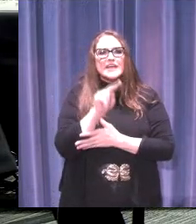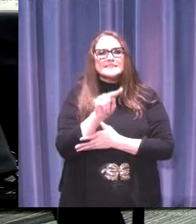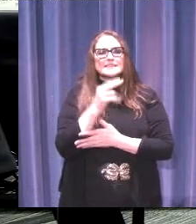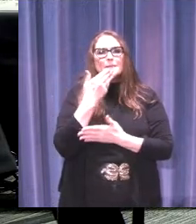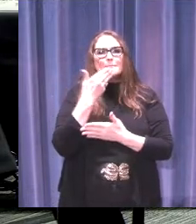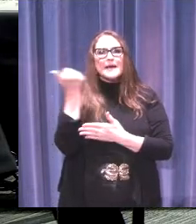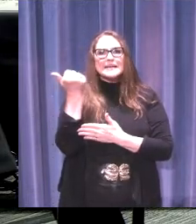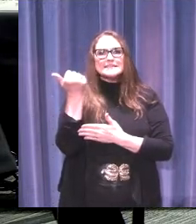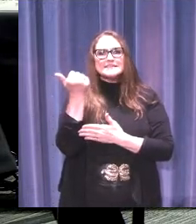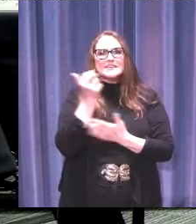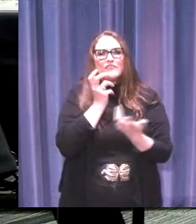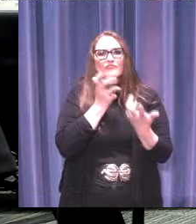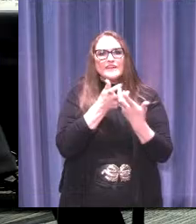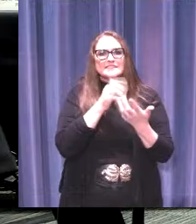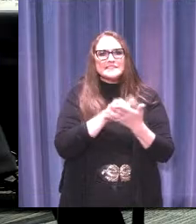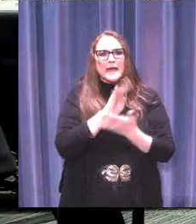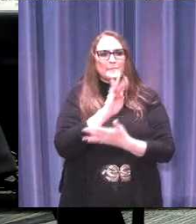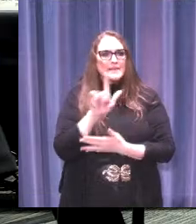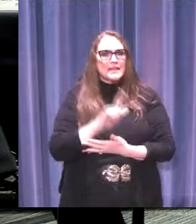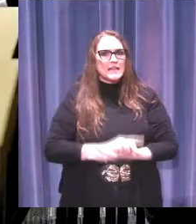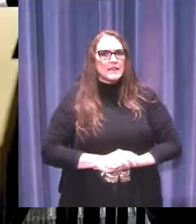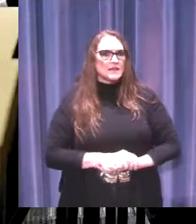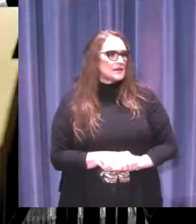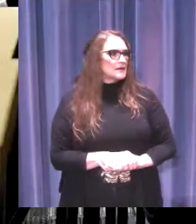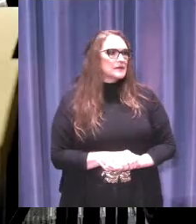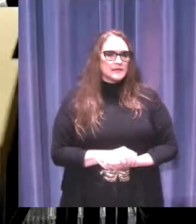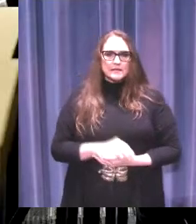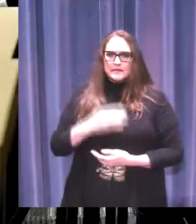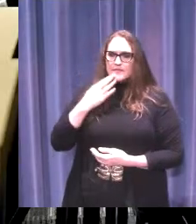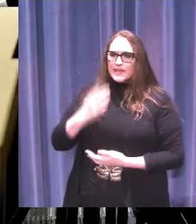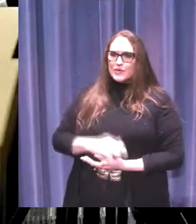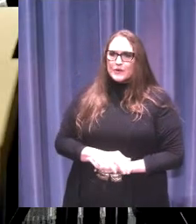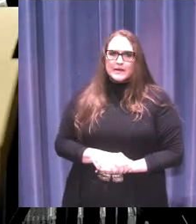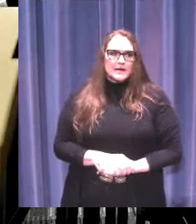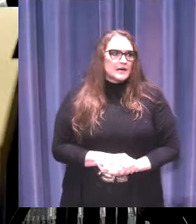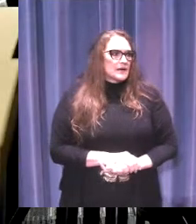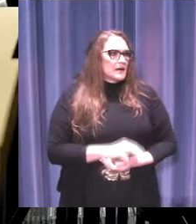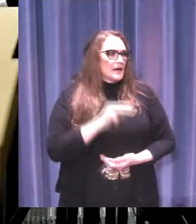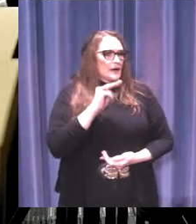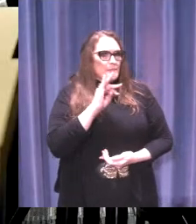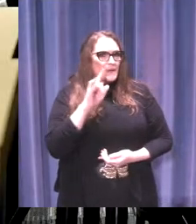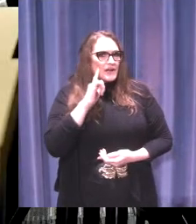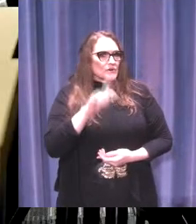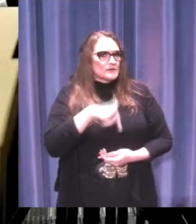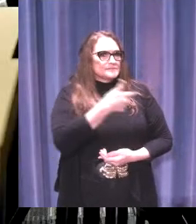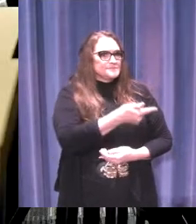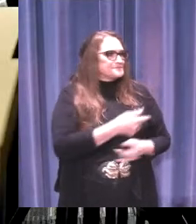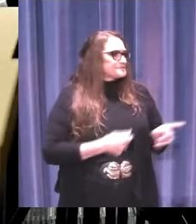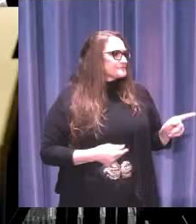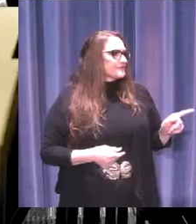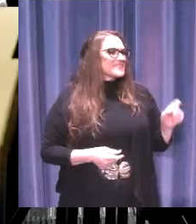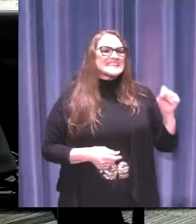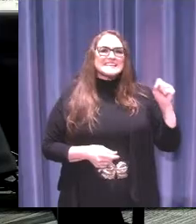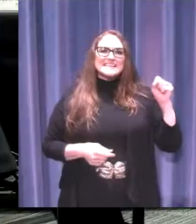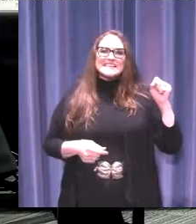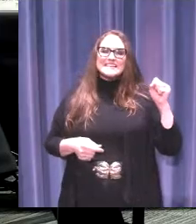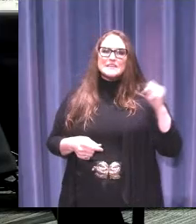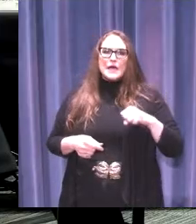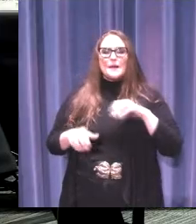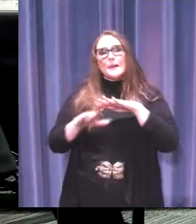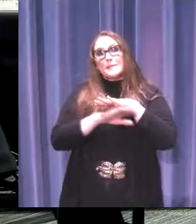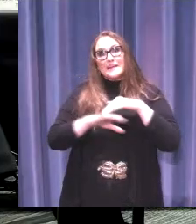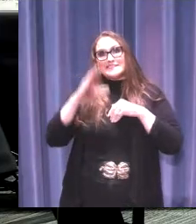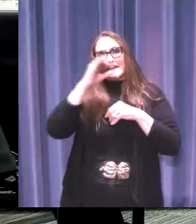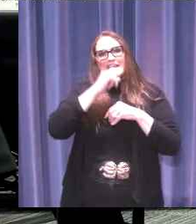best fits that bill. Thank you. Michael, you're next. Yeah, basically, I